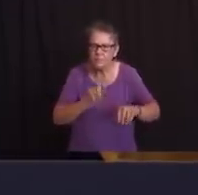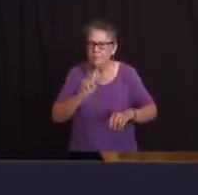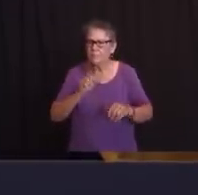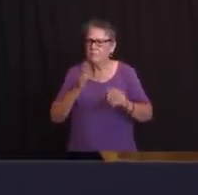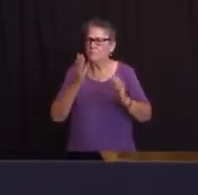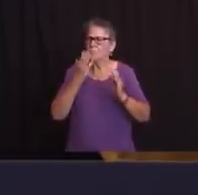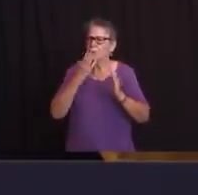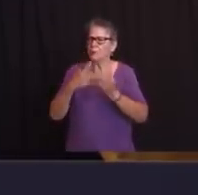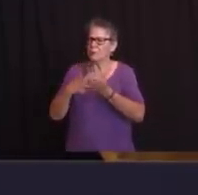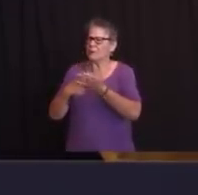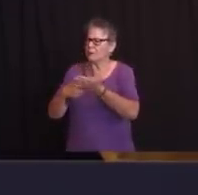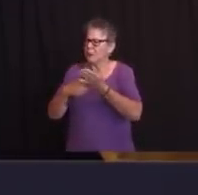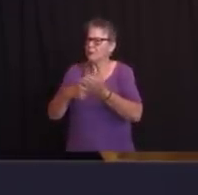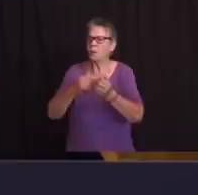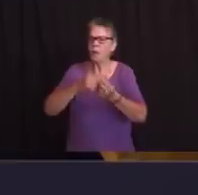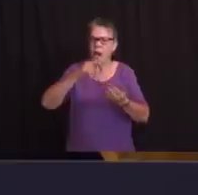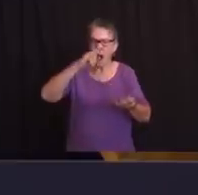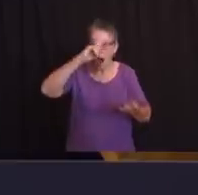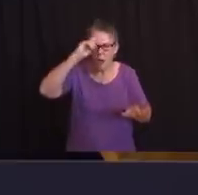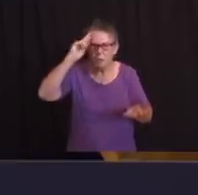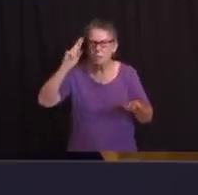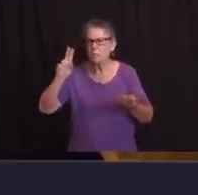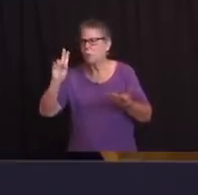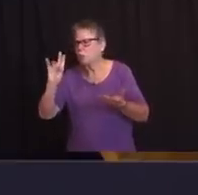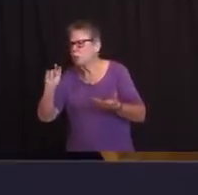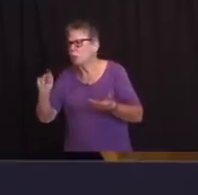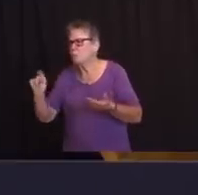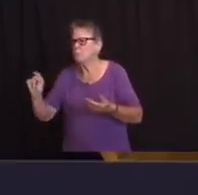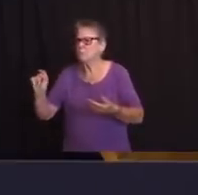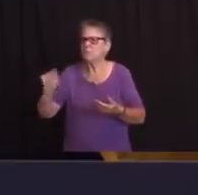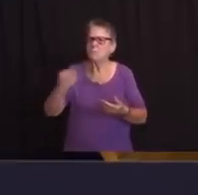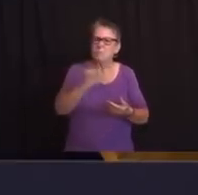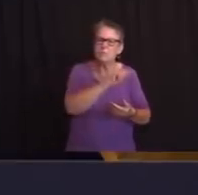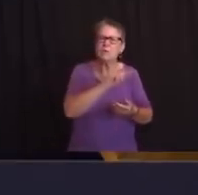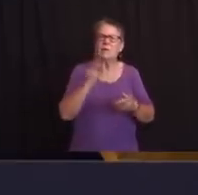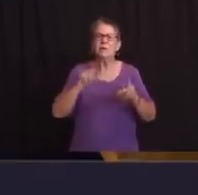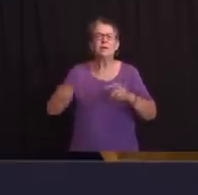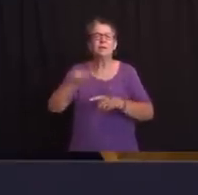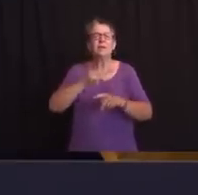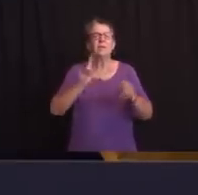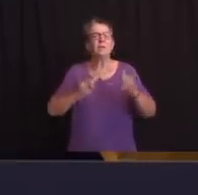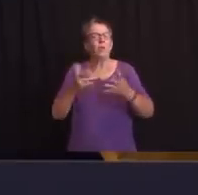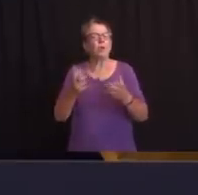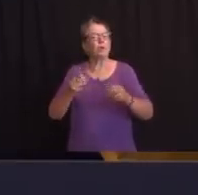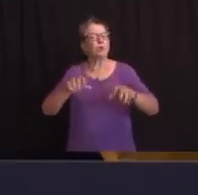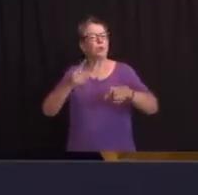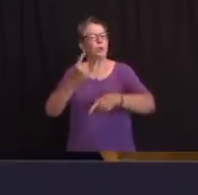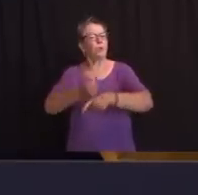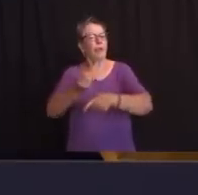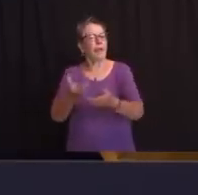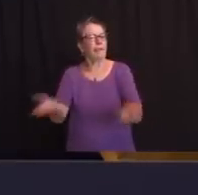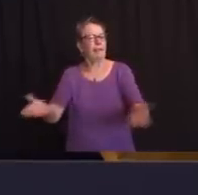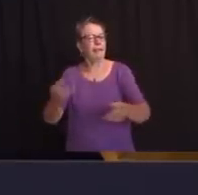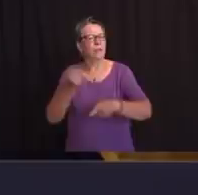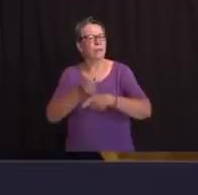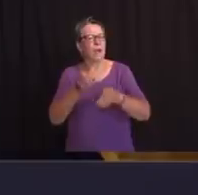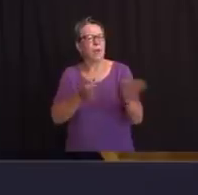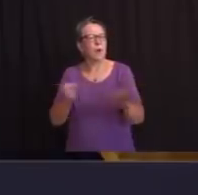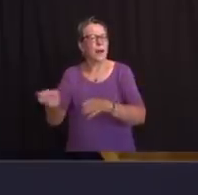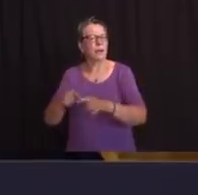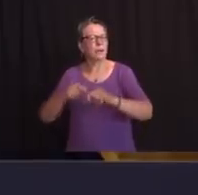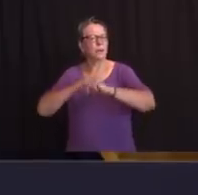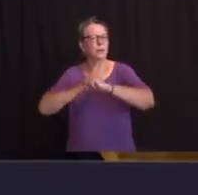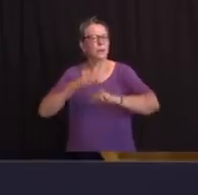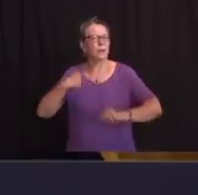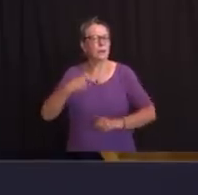thing. We do think, having said that, where we've started, and I think Judy and Ed would agree, where we've started, we think is